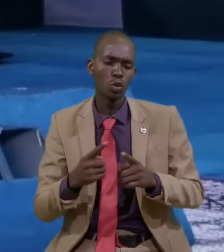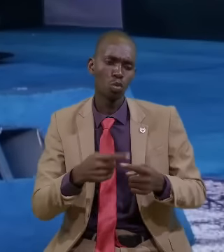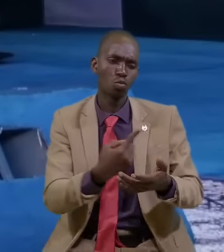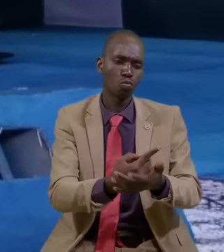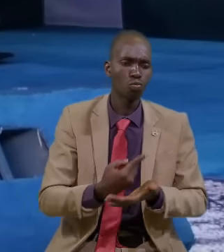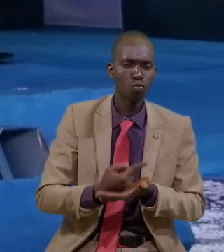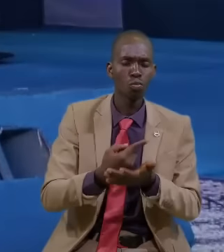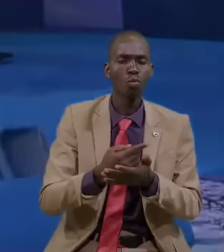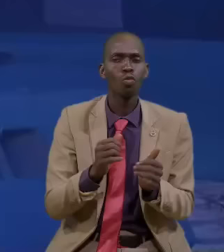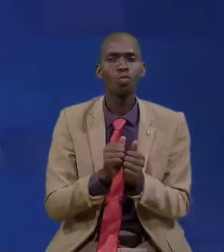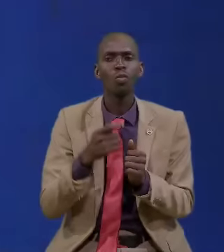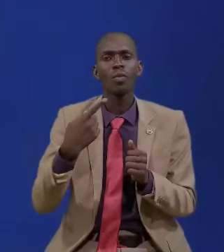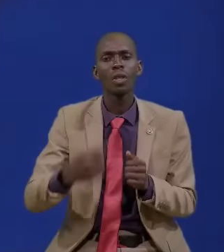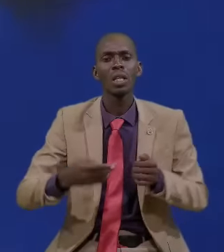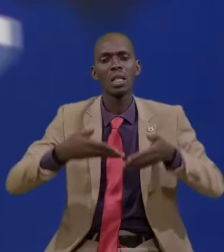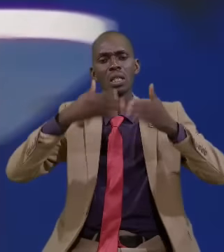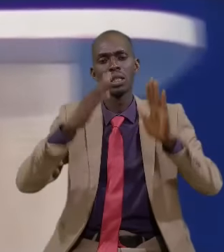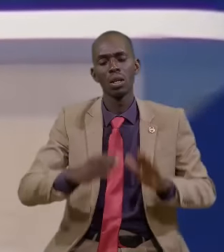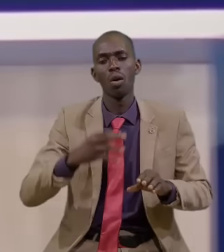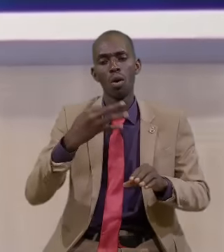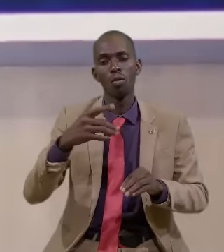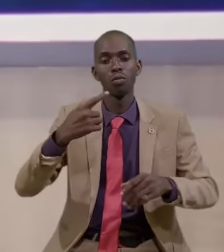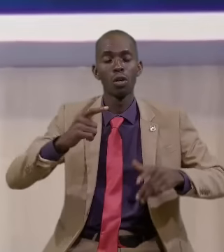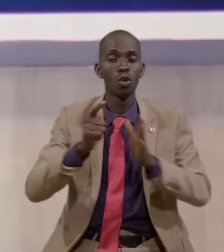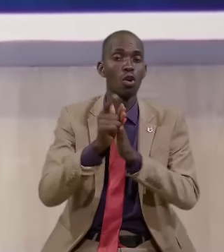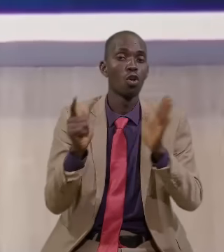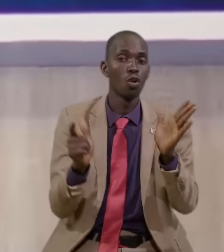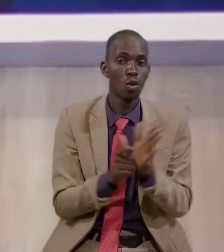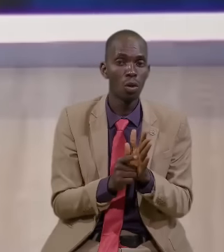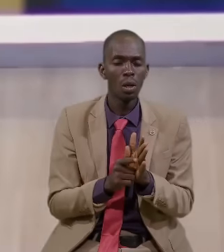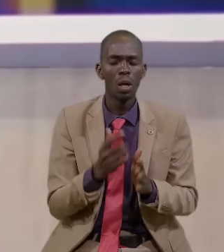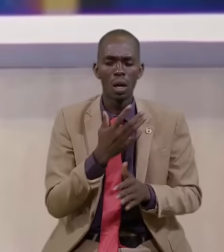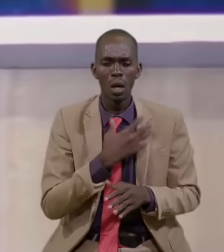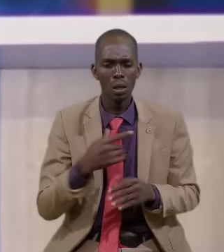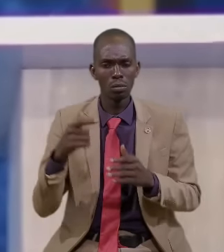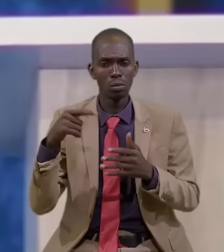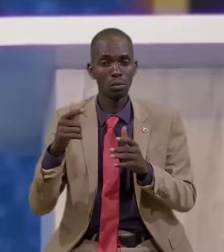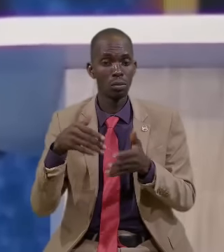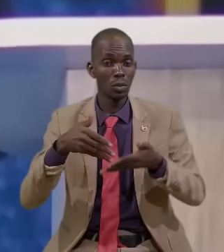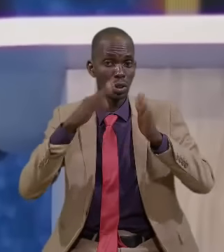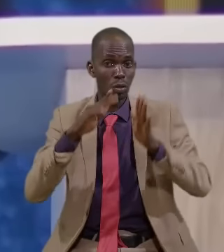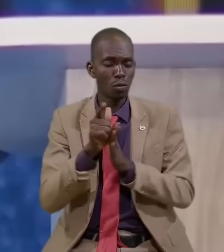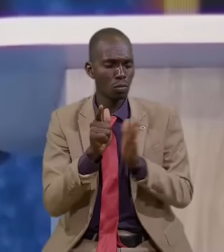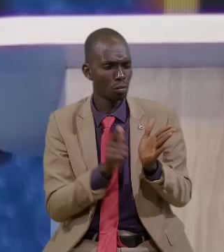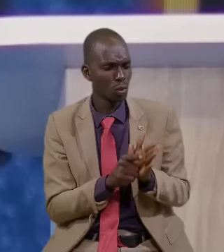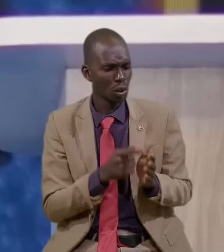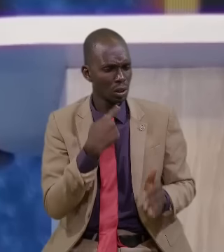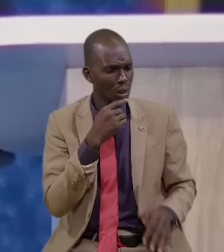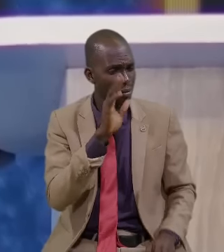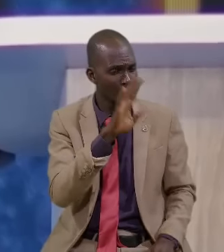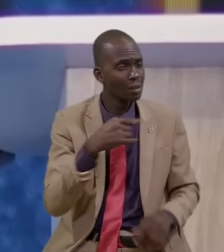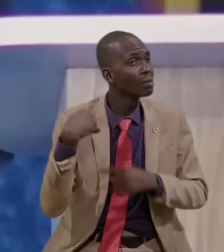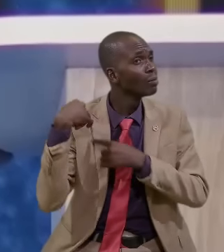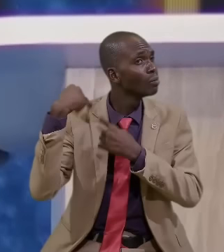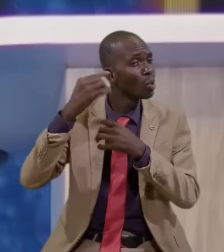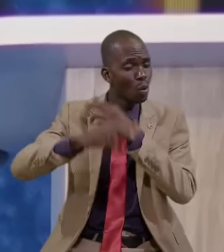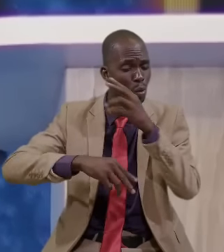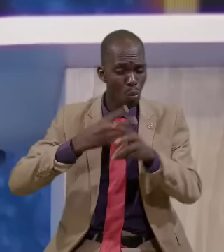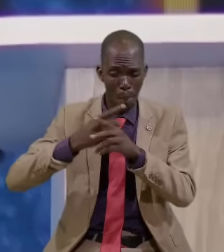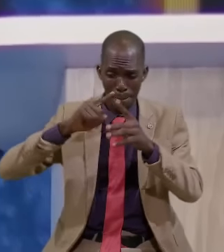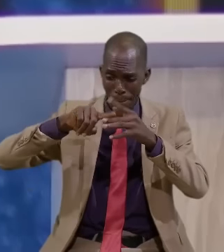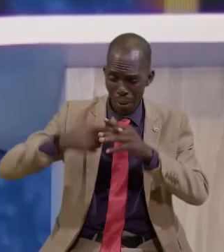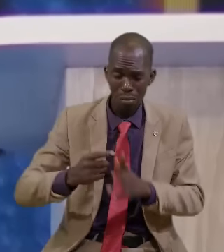law. And he said, since the world began, we have not heard that anyone opened the eyes of